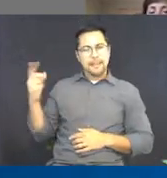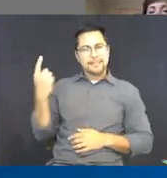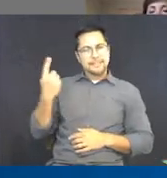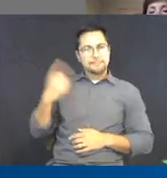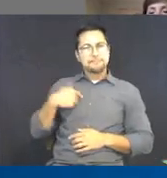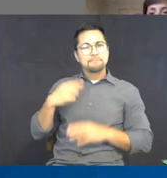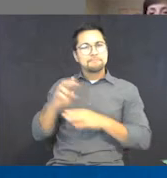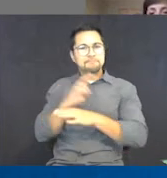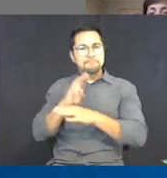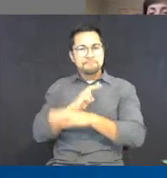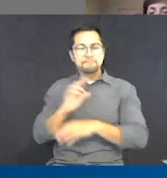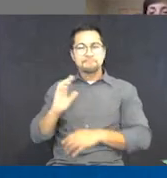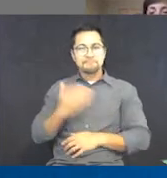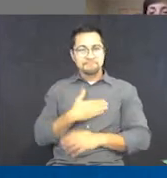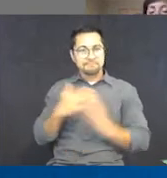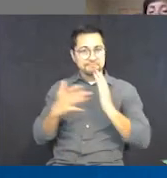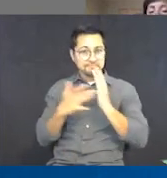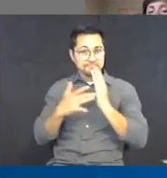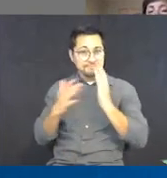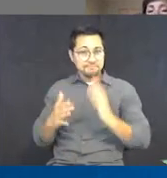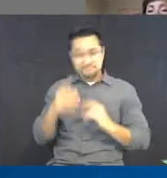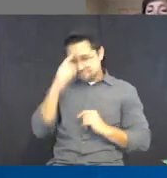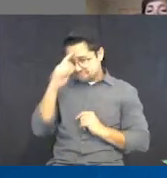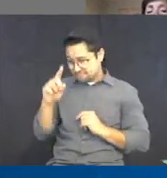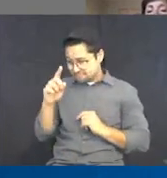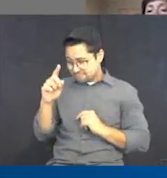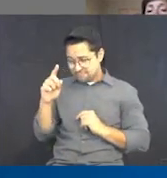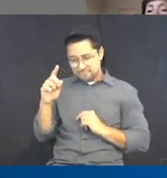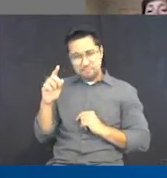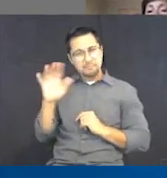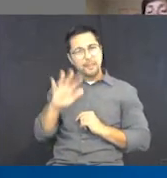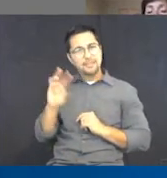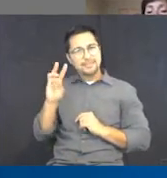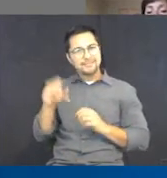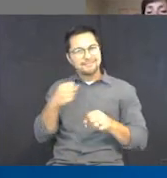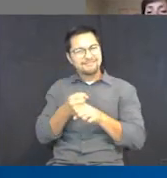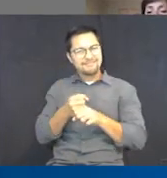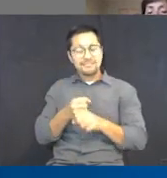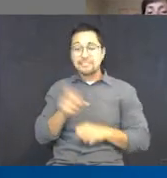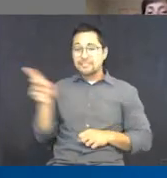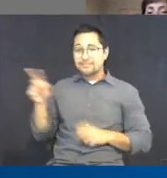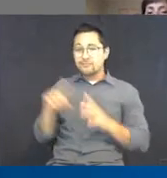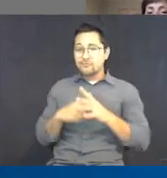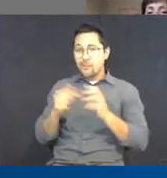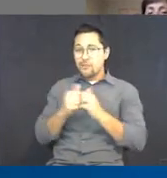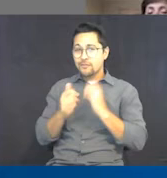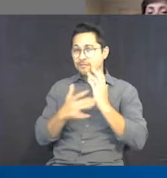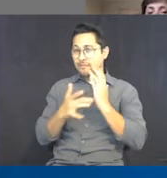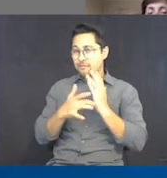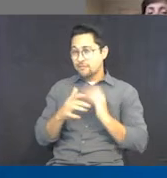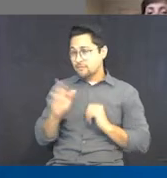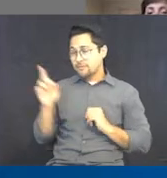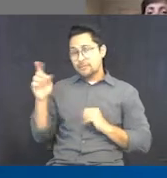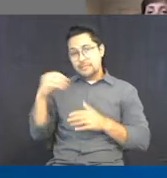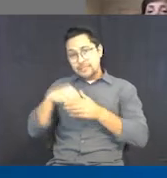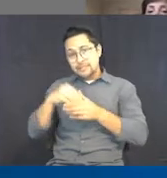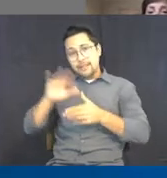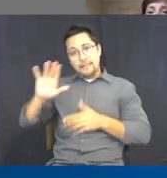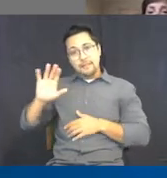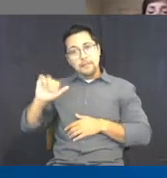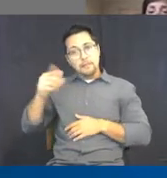him moving out and some of her fears around that. So he transitioned into an apartment. He was doing